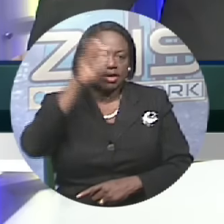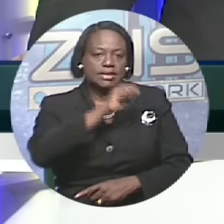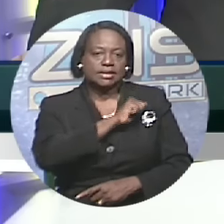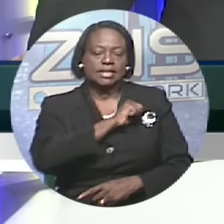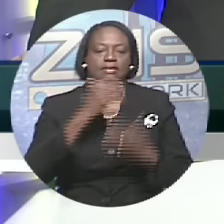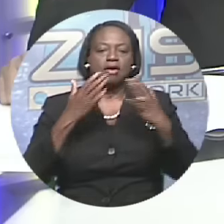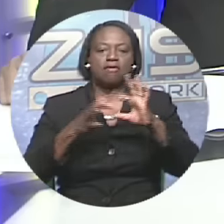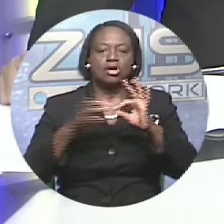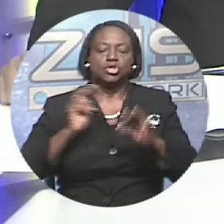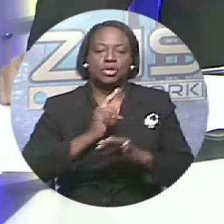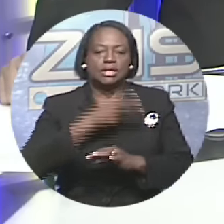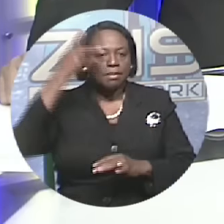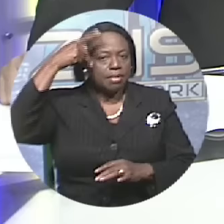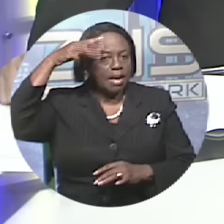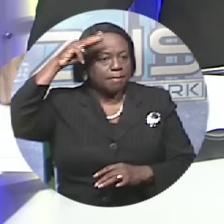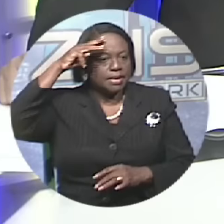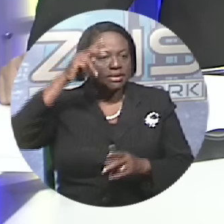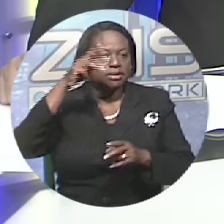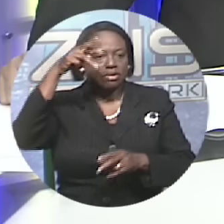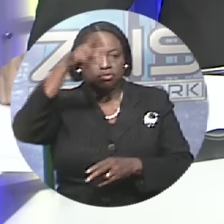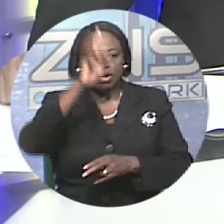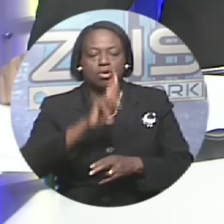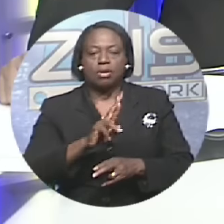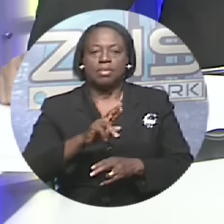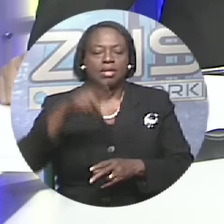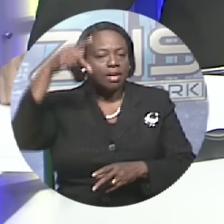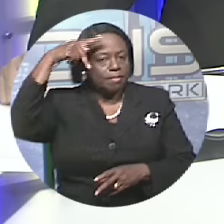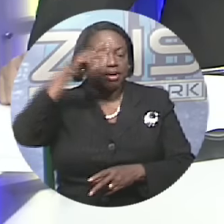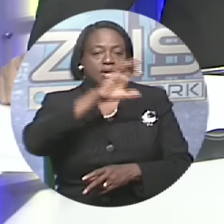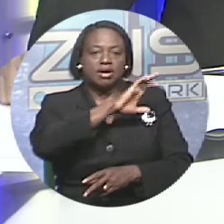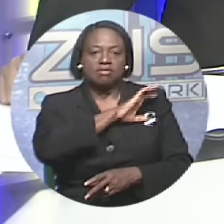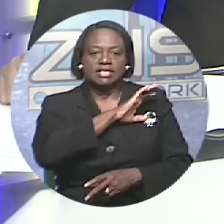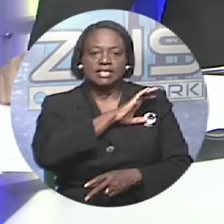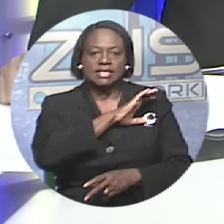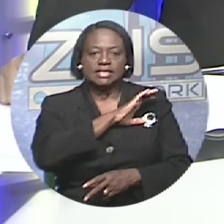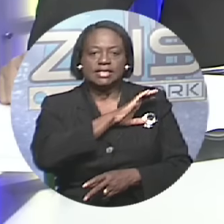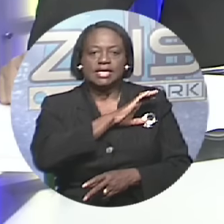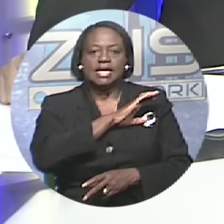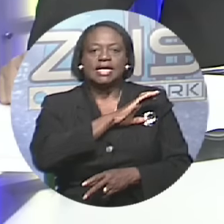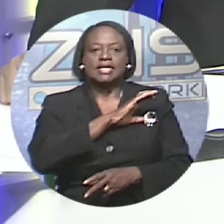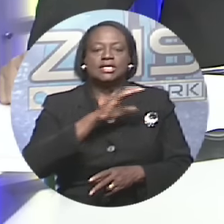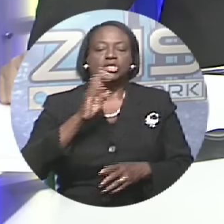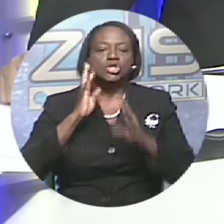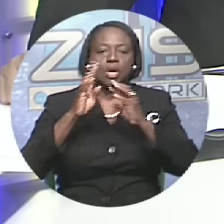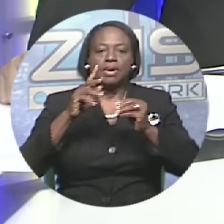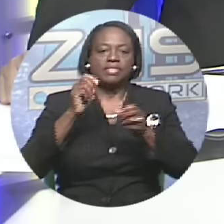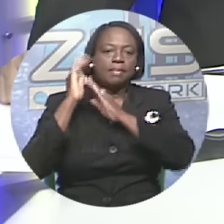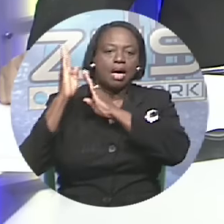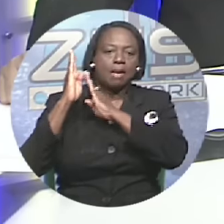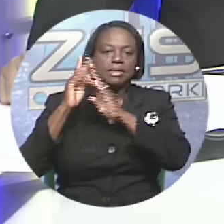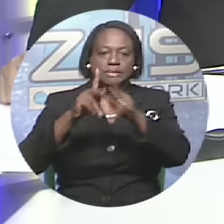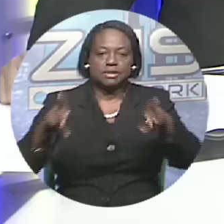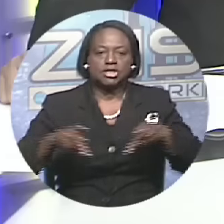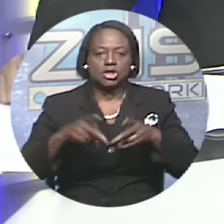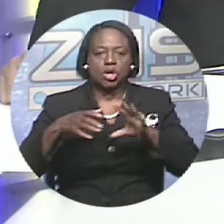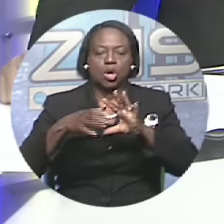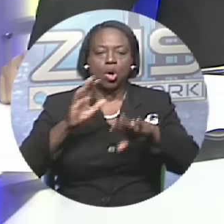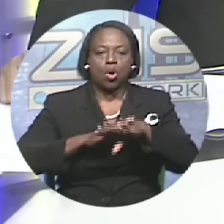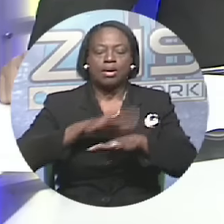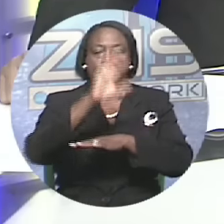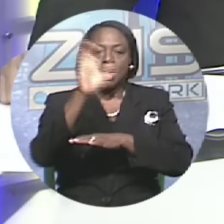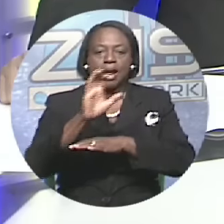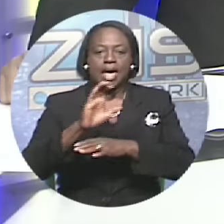much for joining us. Prime Minister, the Right Honorable Perry Christie pitched the Bahamas' position on climate change to the world as he